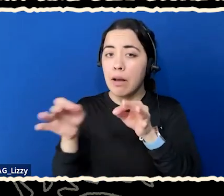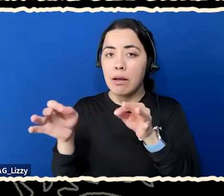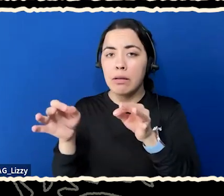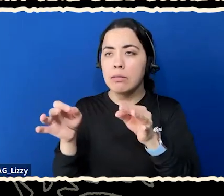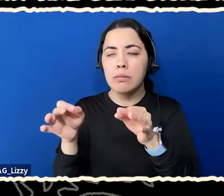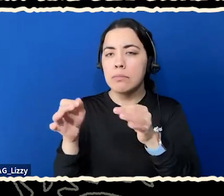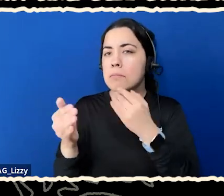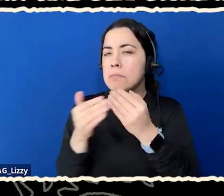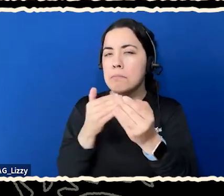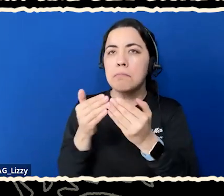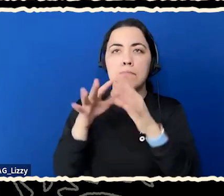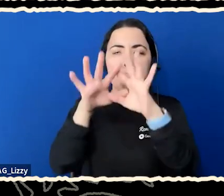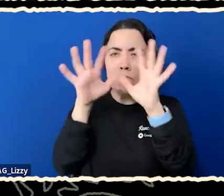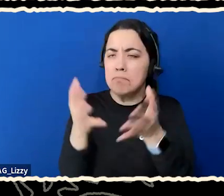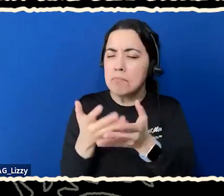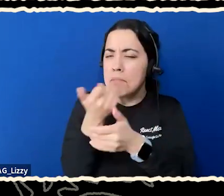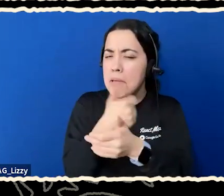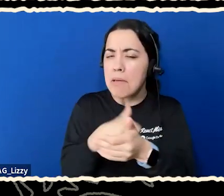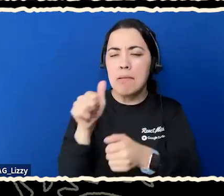per application.